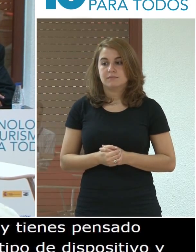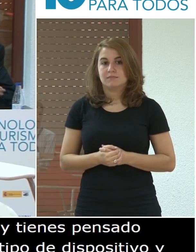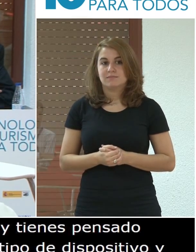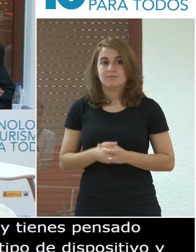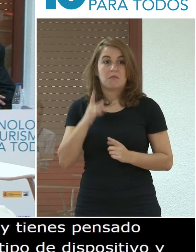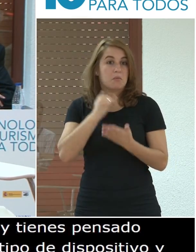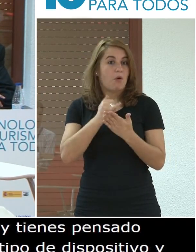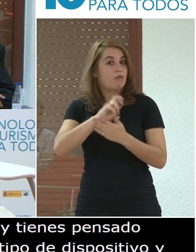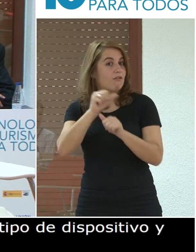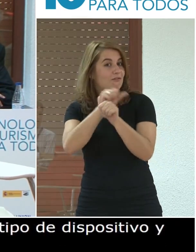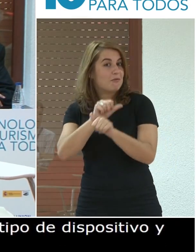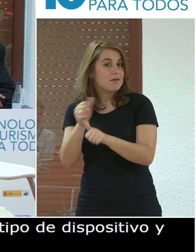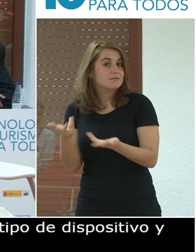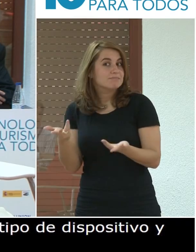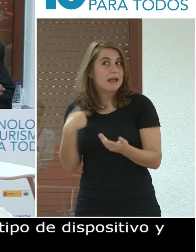you testing